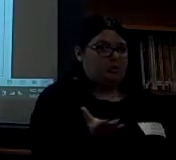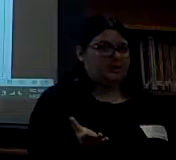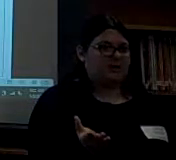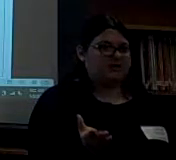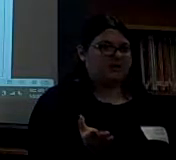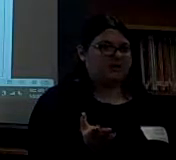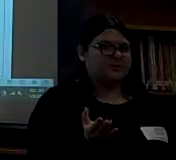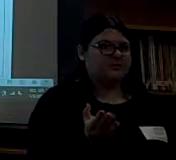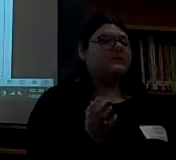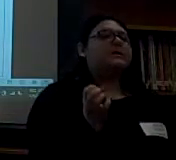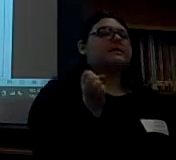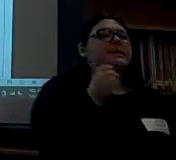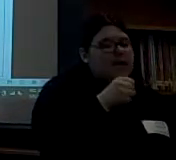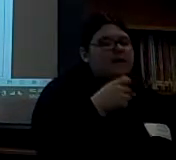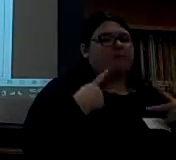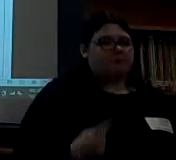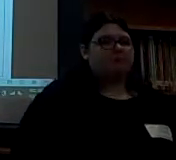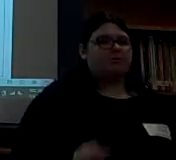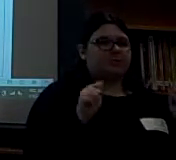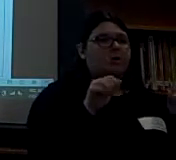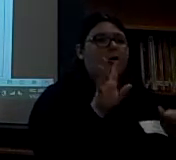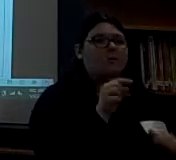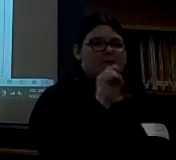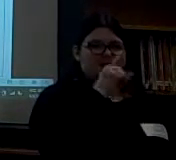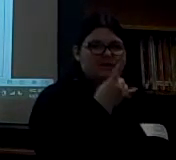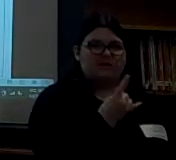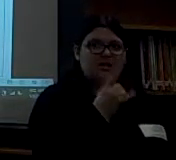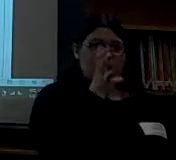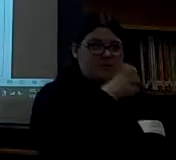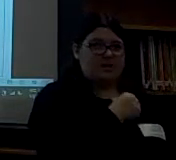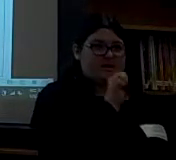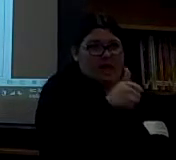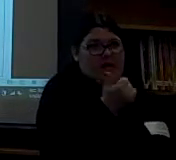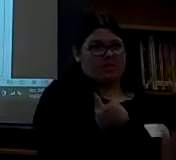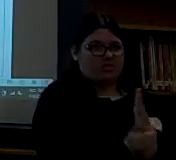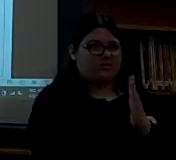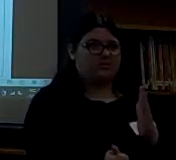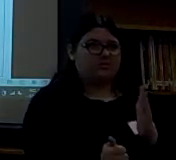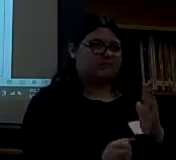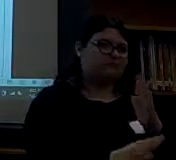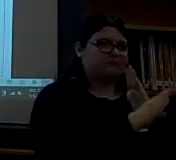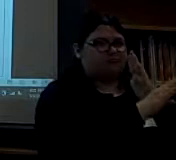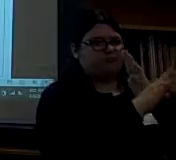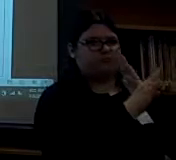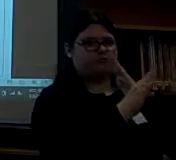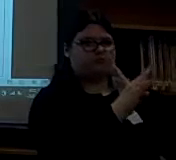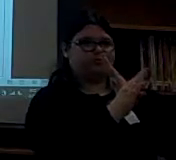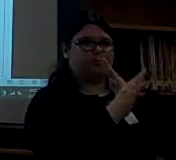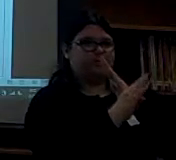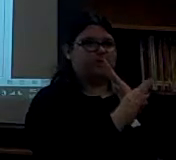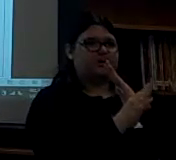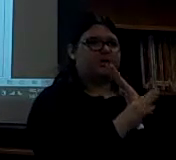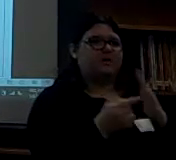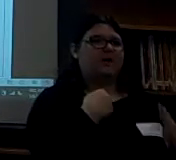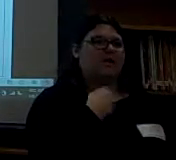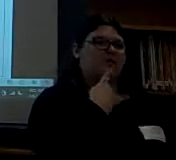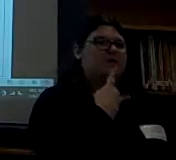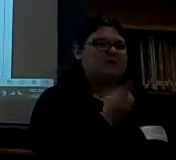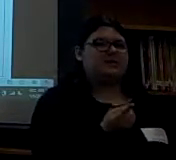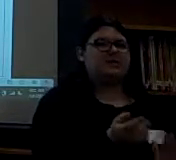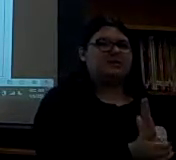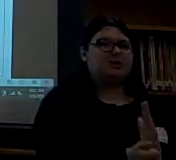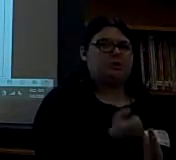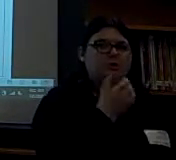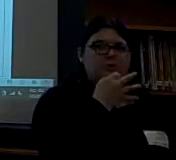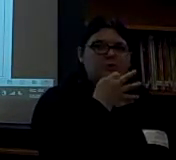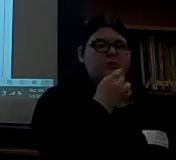things. And yes, they are physically capable, but kids are actually missing other tools that prevent them from doing this. And I'm going to mention what those tools are in a